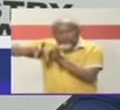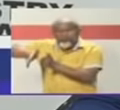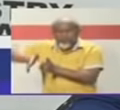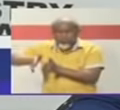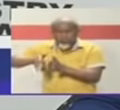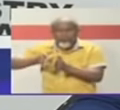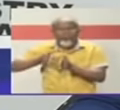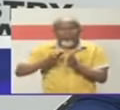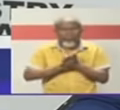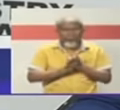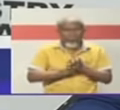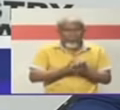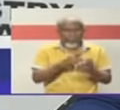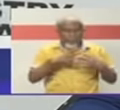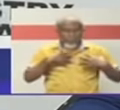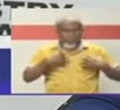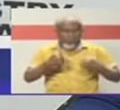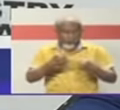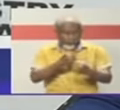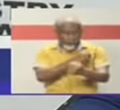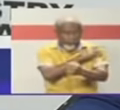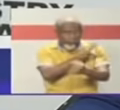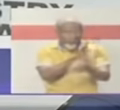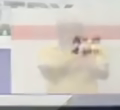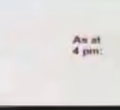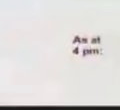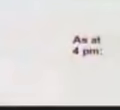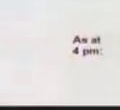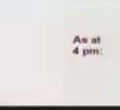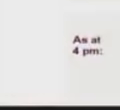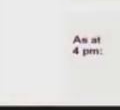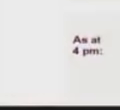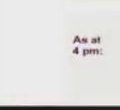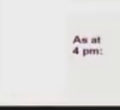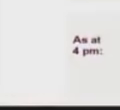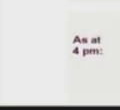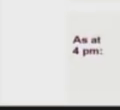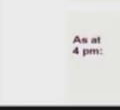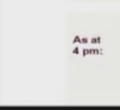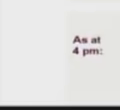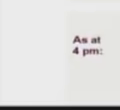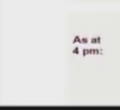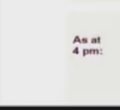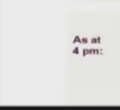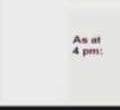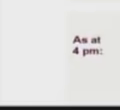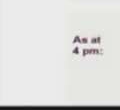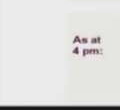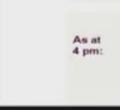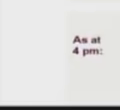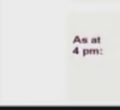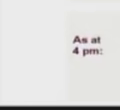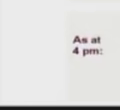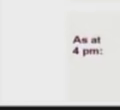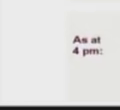the media release number 854 as of 4 p.m. on the 21st of